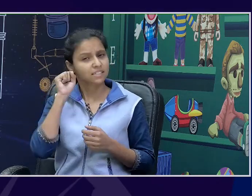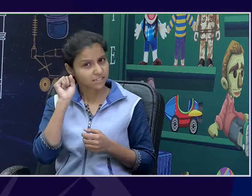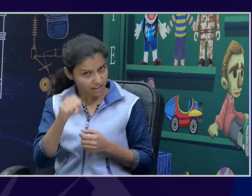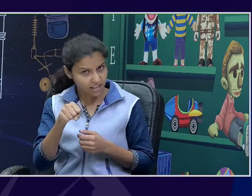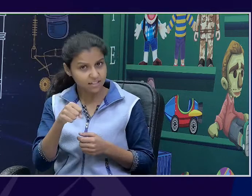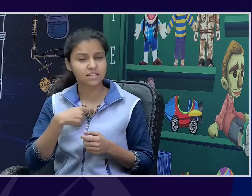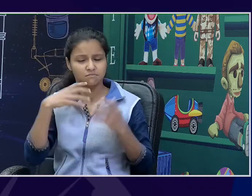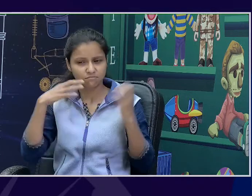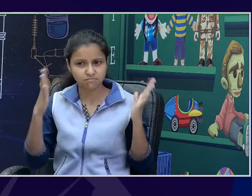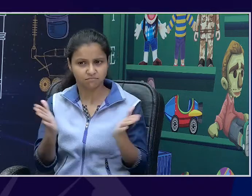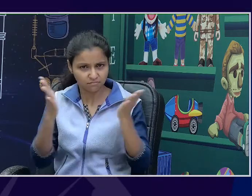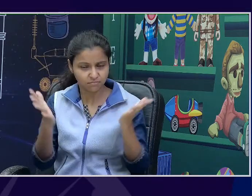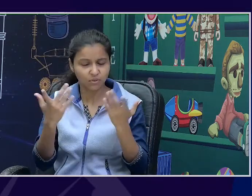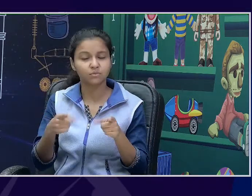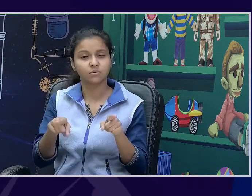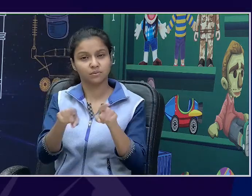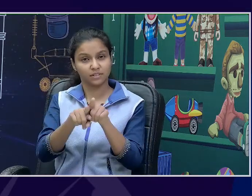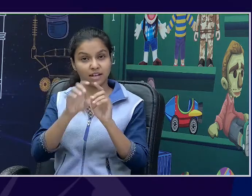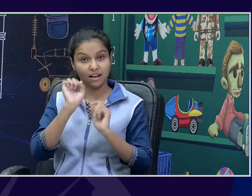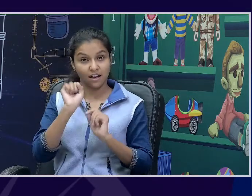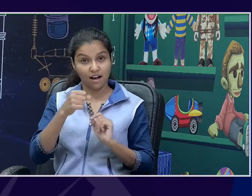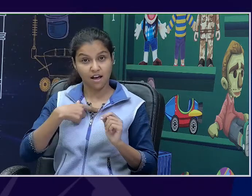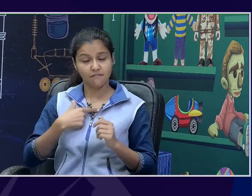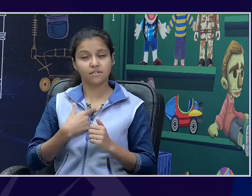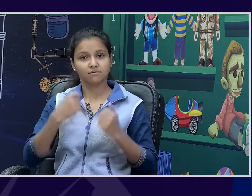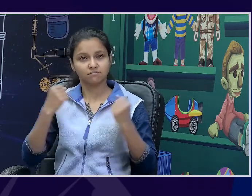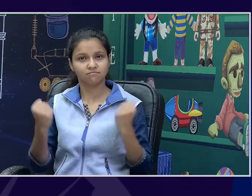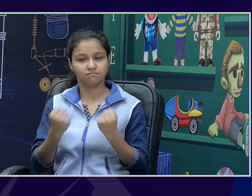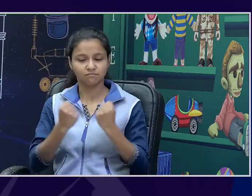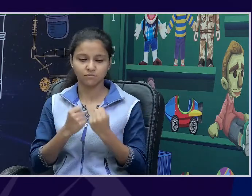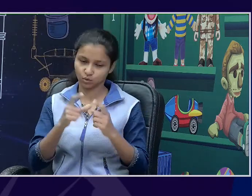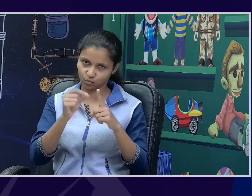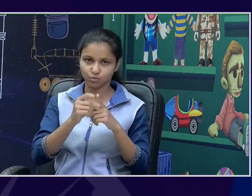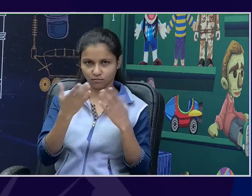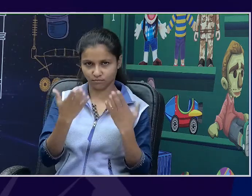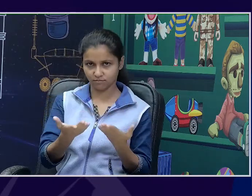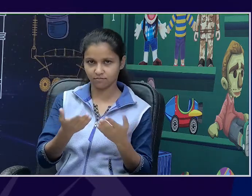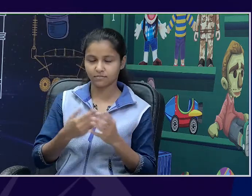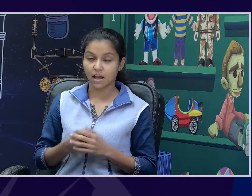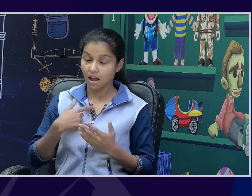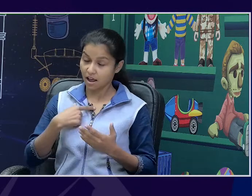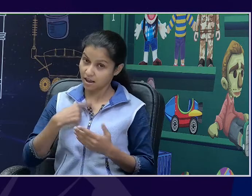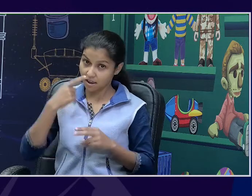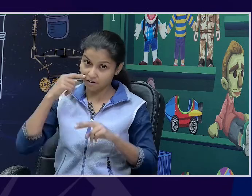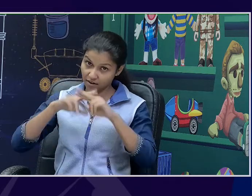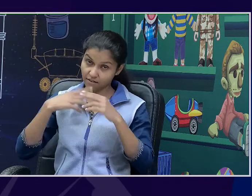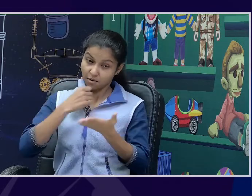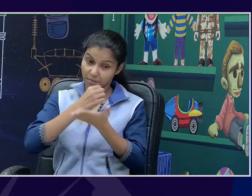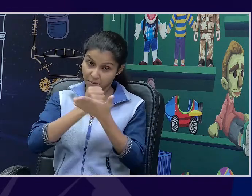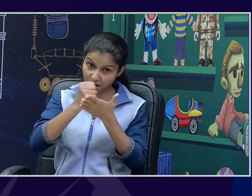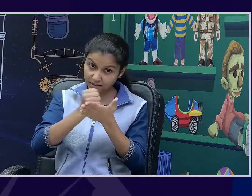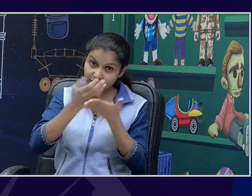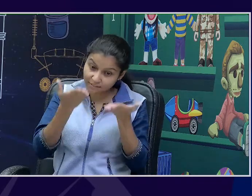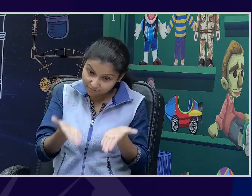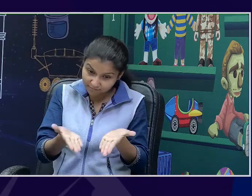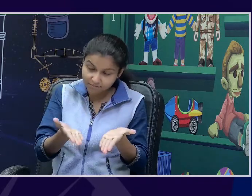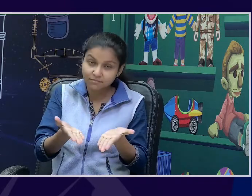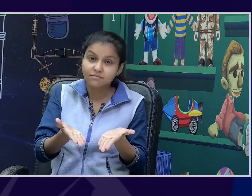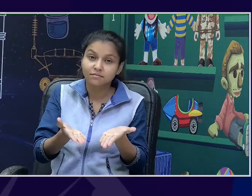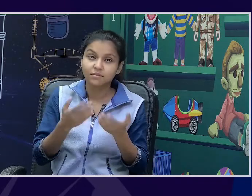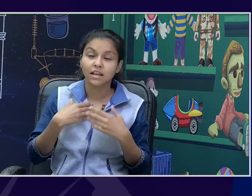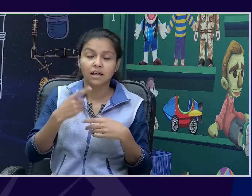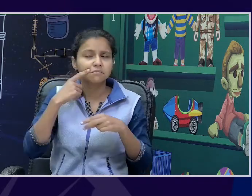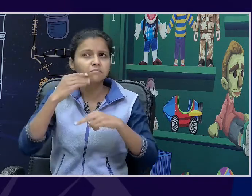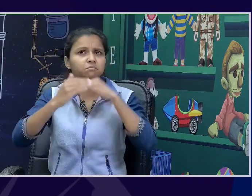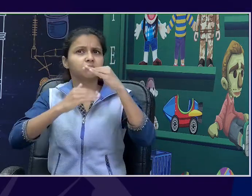should motivate themselves by saying, I will be able to do it. If I practice, I will be able to overcome this fear, because